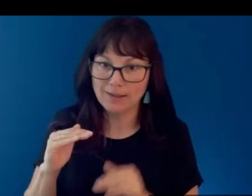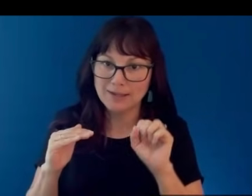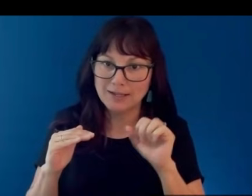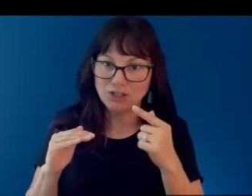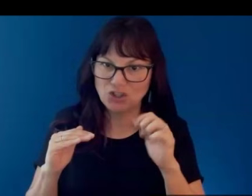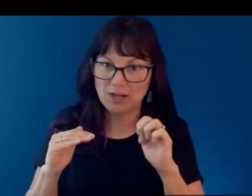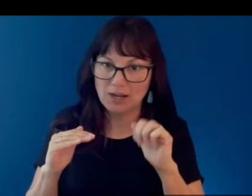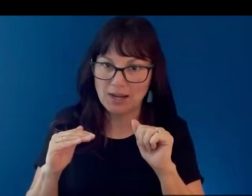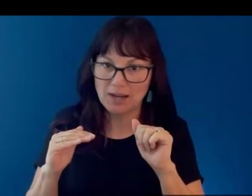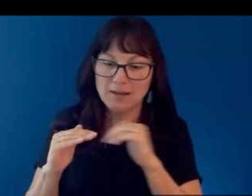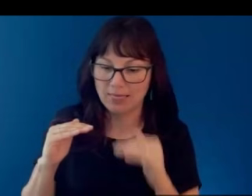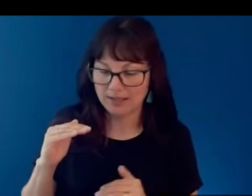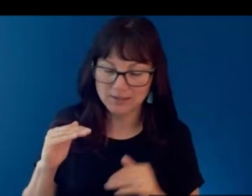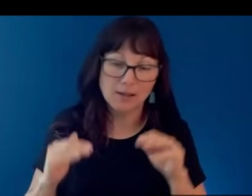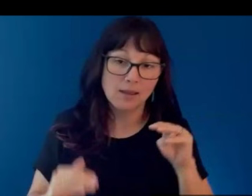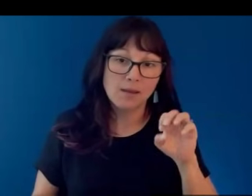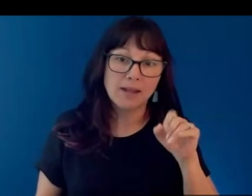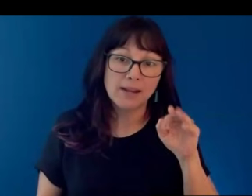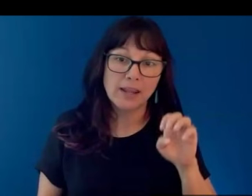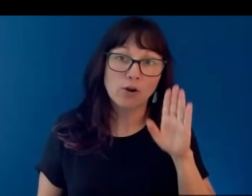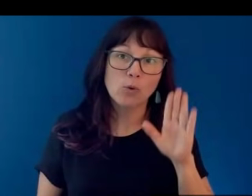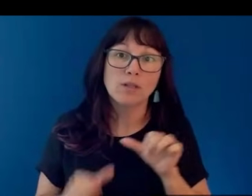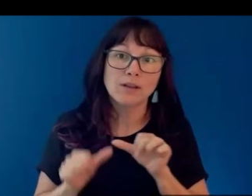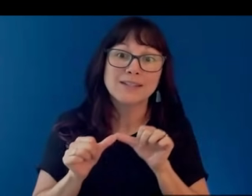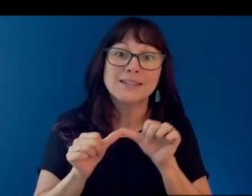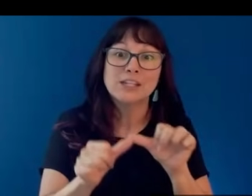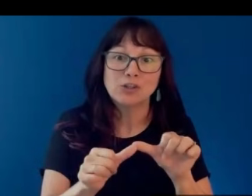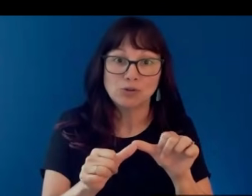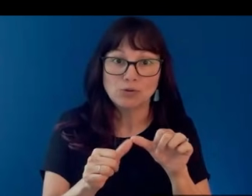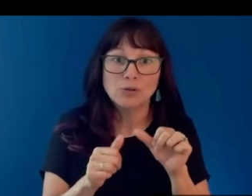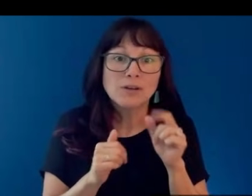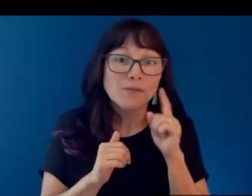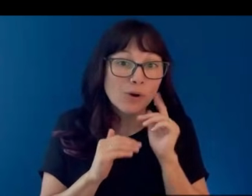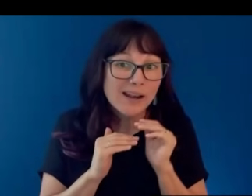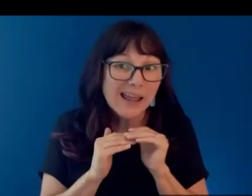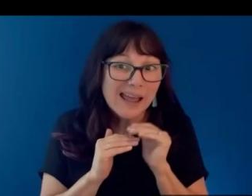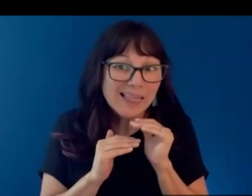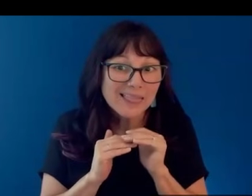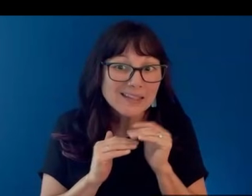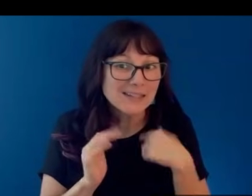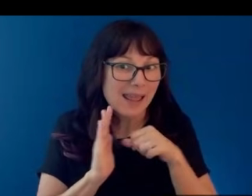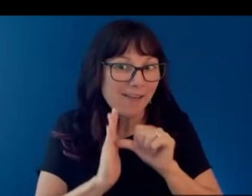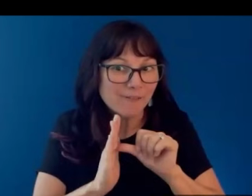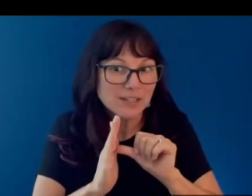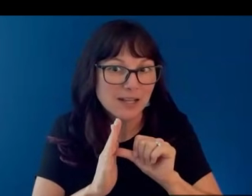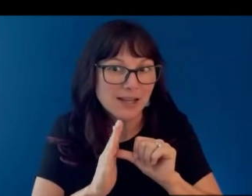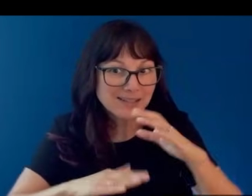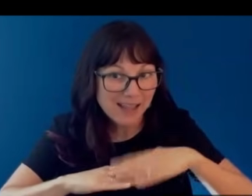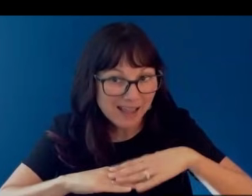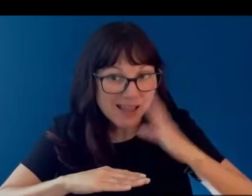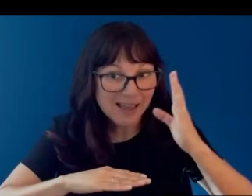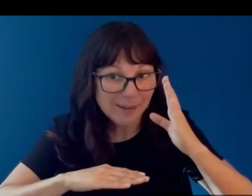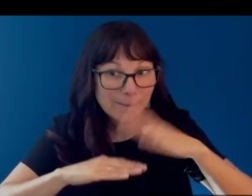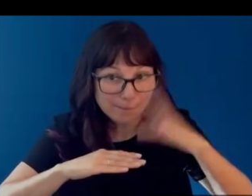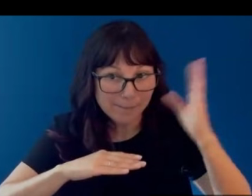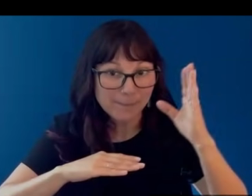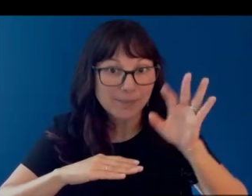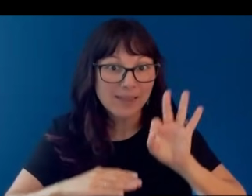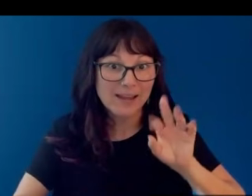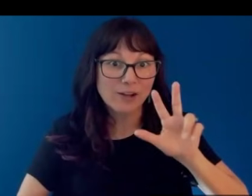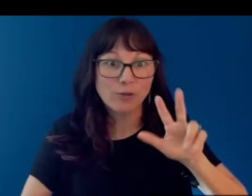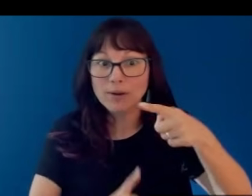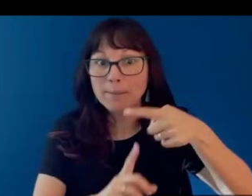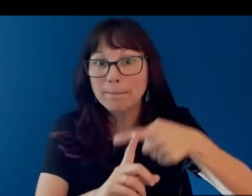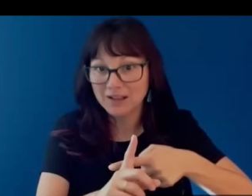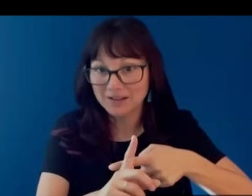work, Medicare is going to continue for at least, and I'm emphasizing at least 93 months after